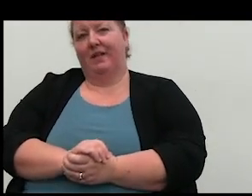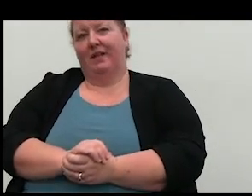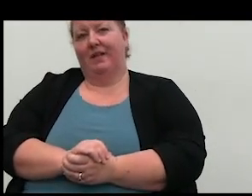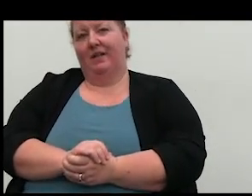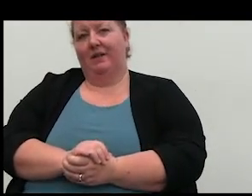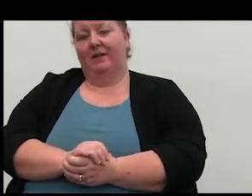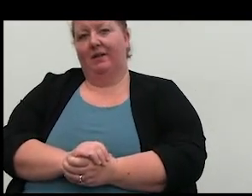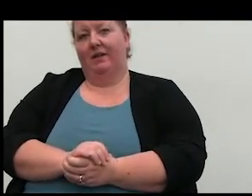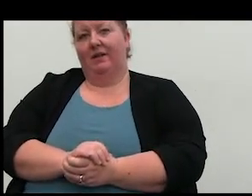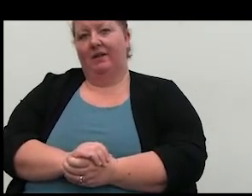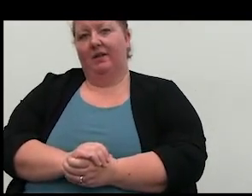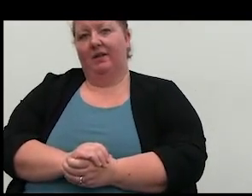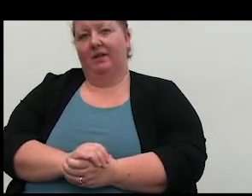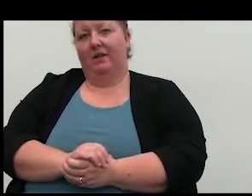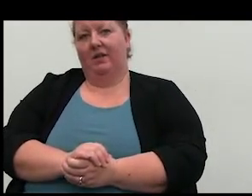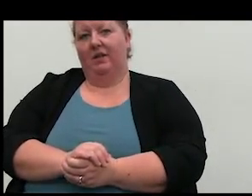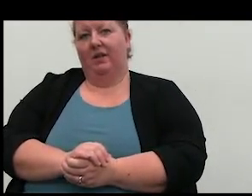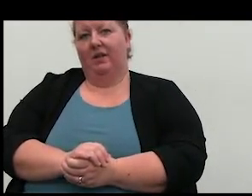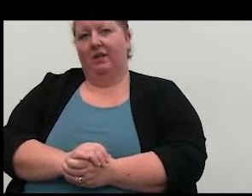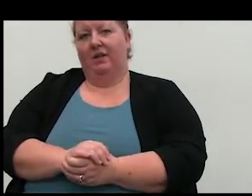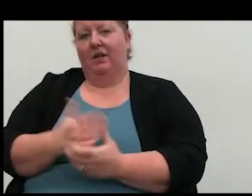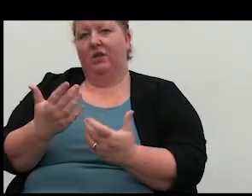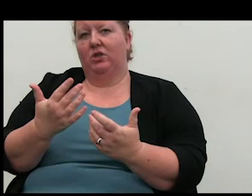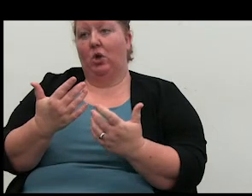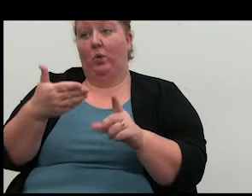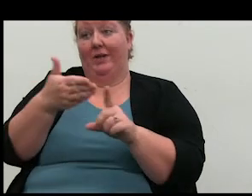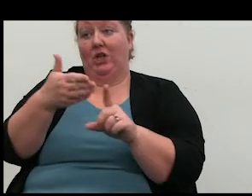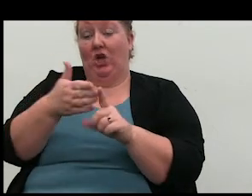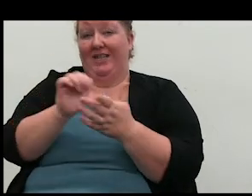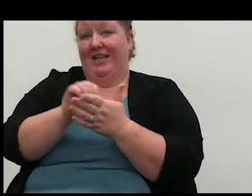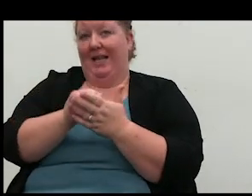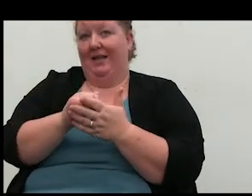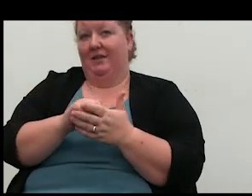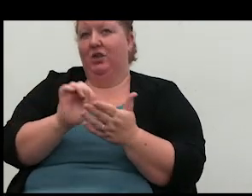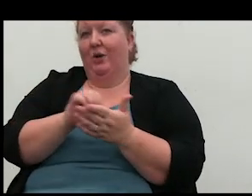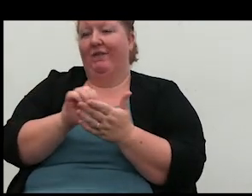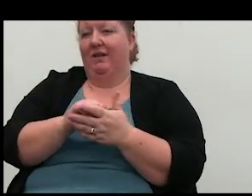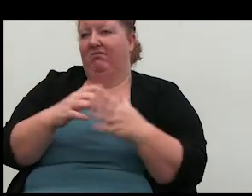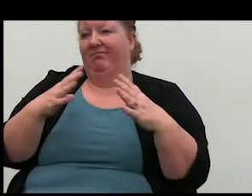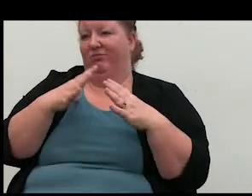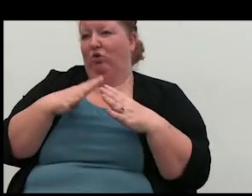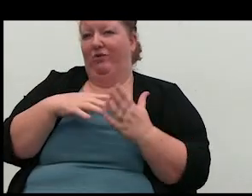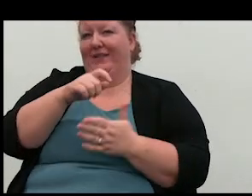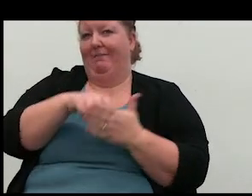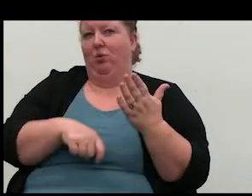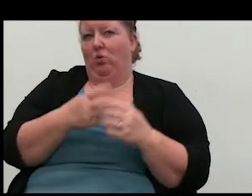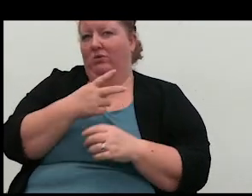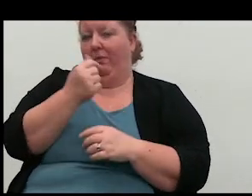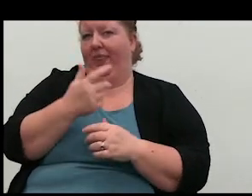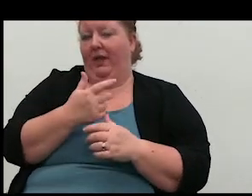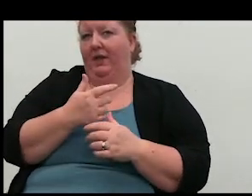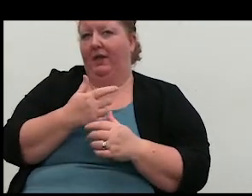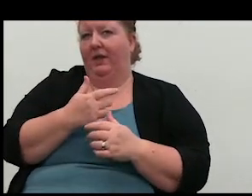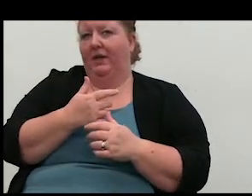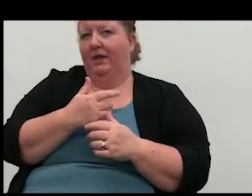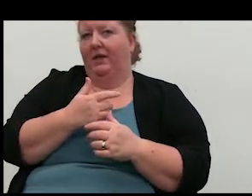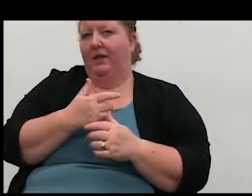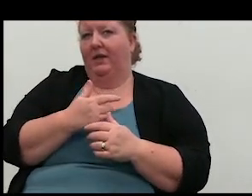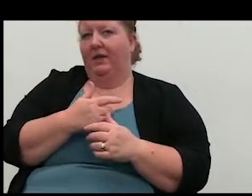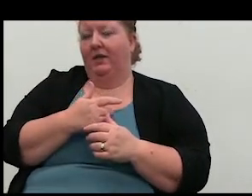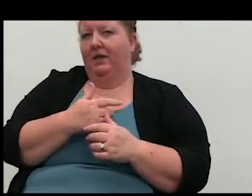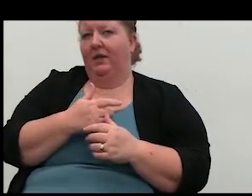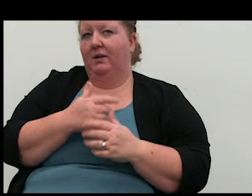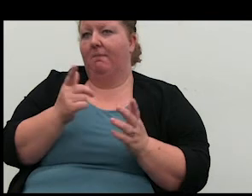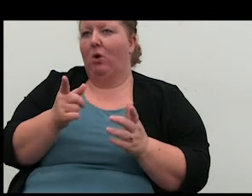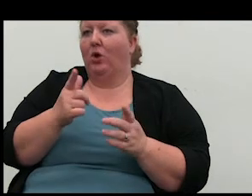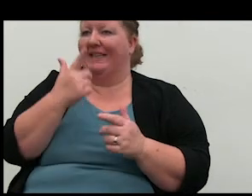way of, so at the minute, like with targeted ads, you essentially advertise that then you've already bought. It's a bit silly. Yeah. But it gets to the point